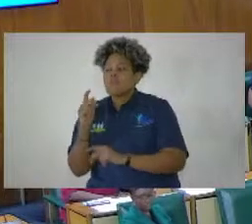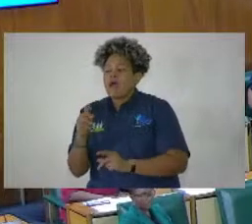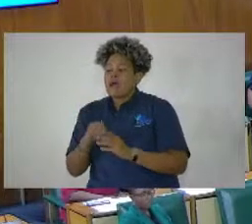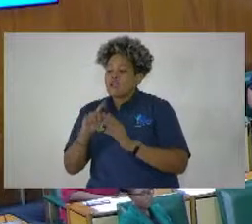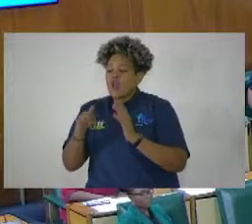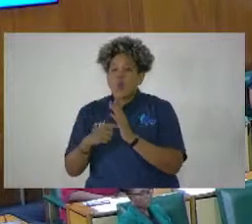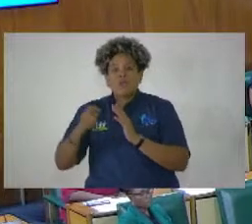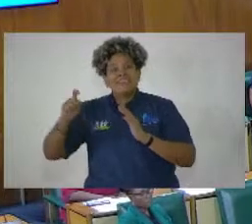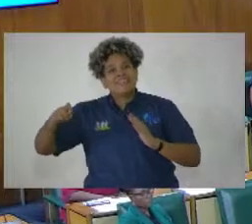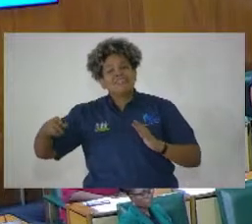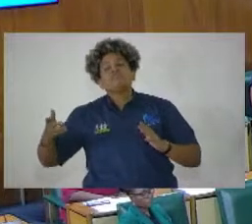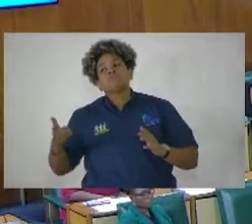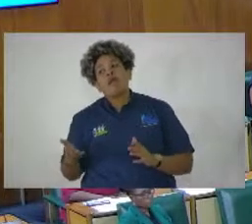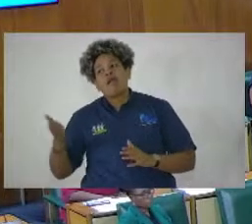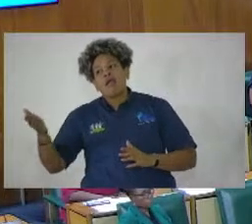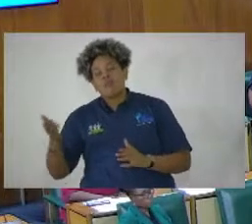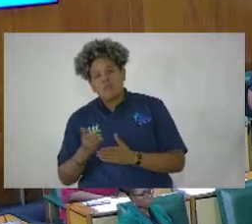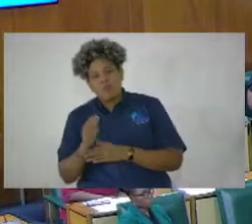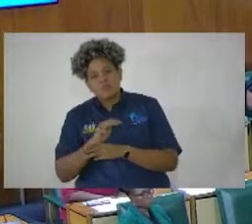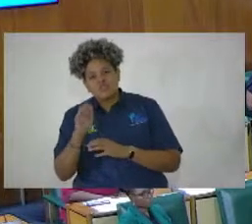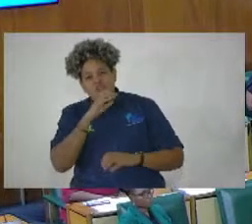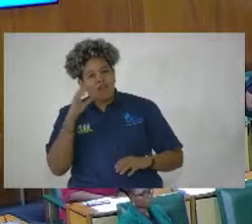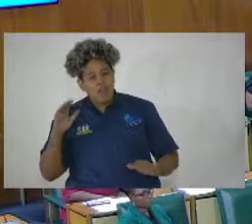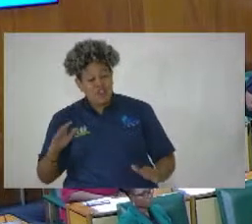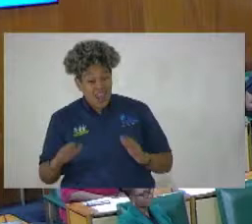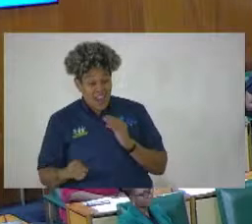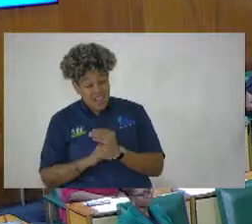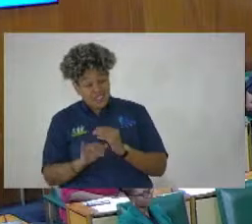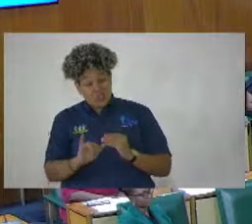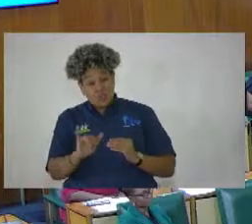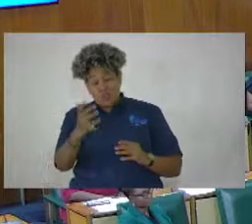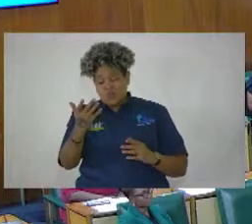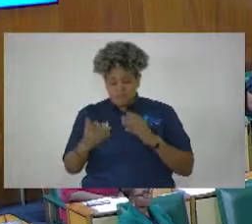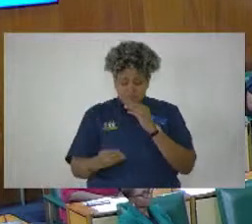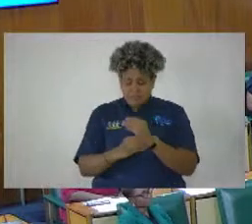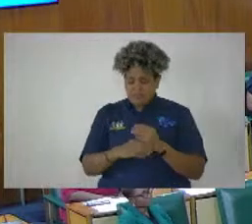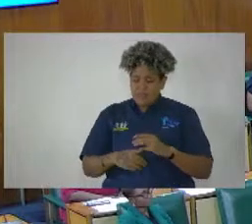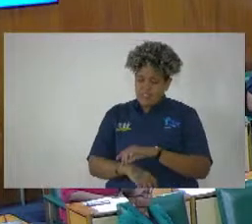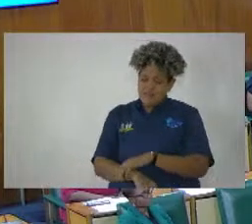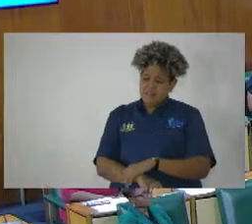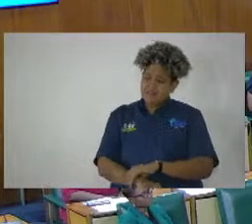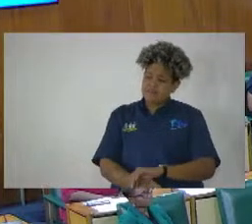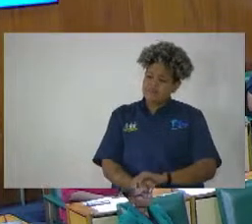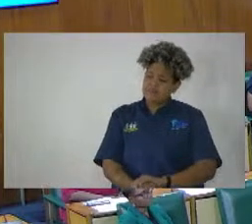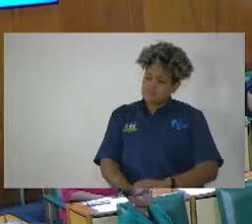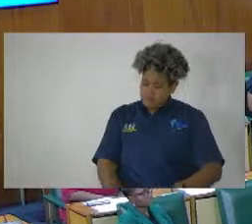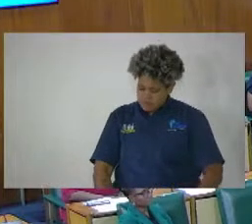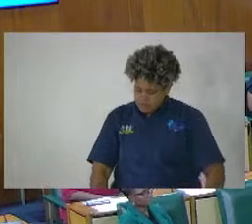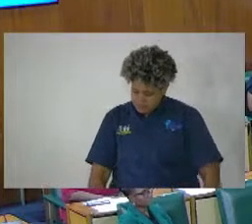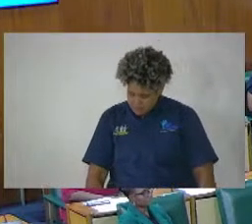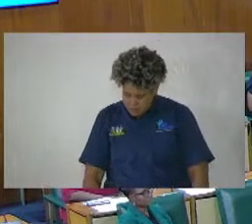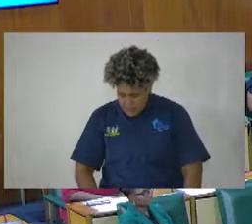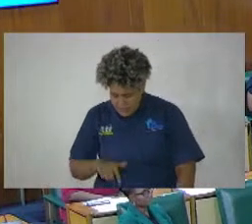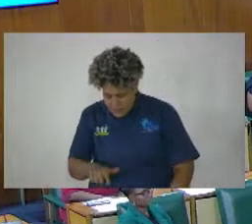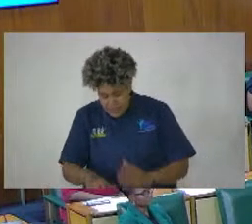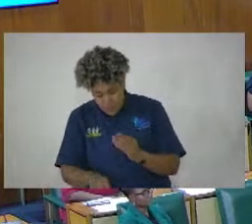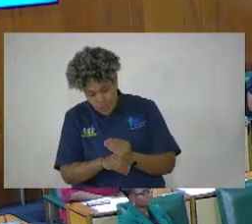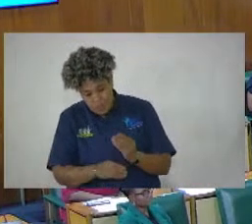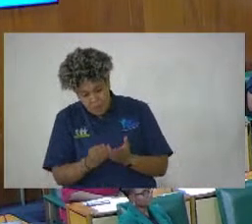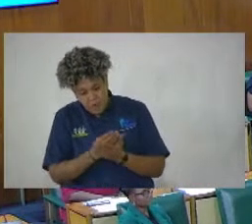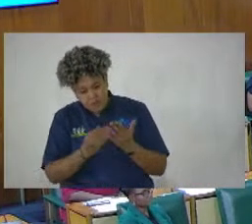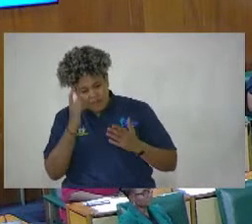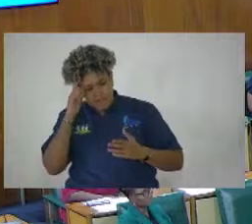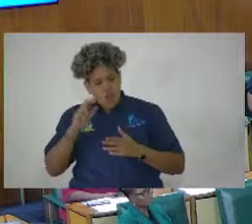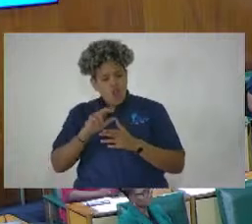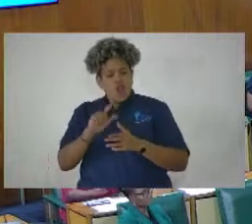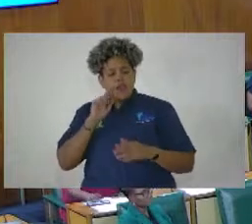of need. Mr. Speaker, in addition to that, there were funds in this budget, this supplementary, for the